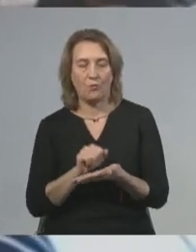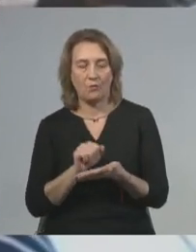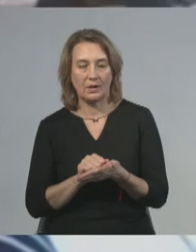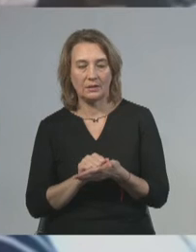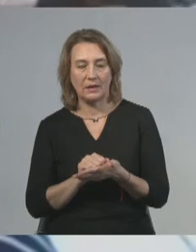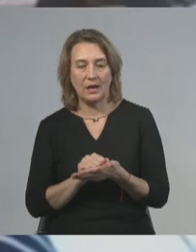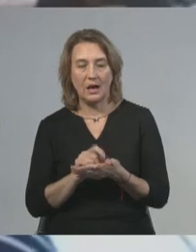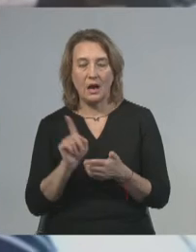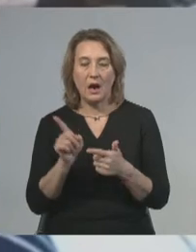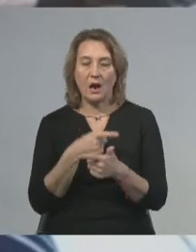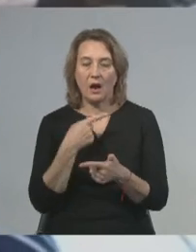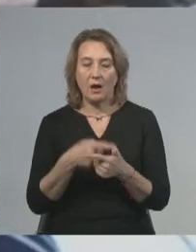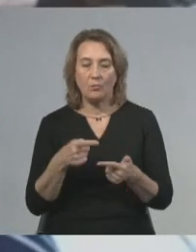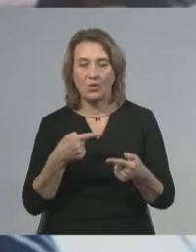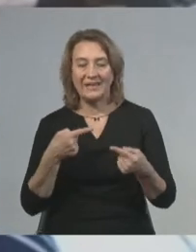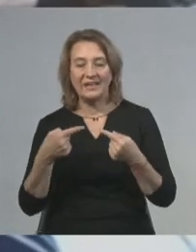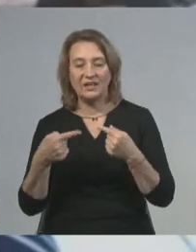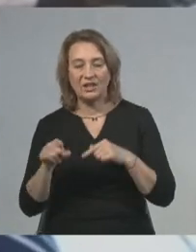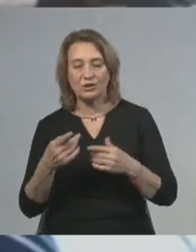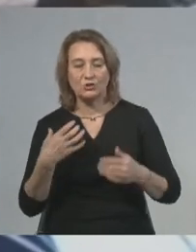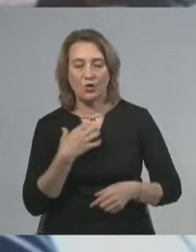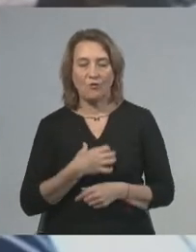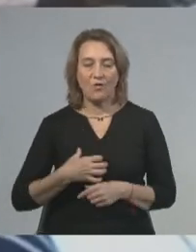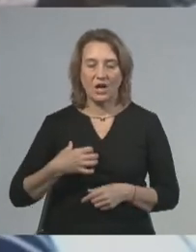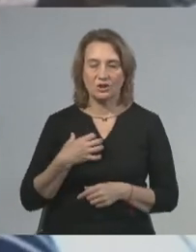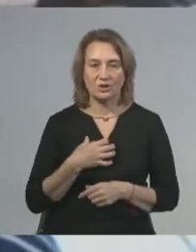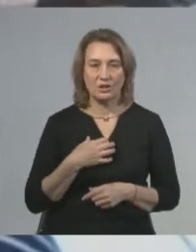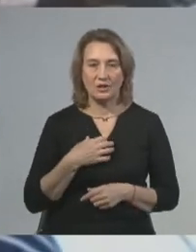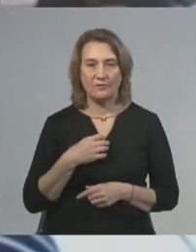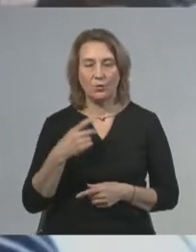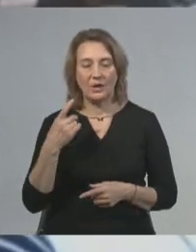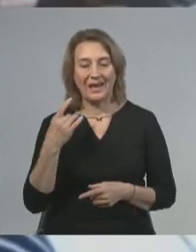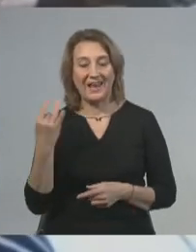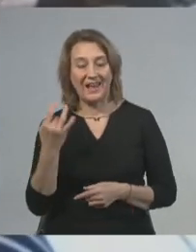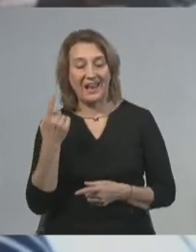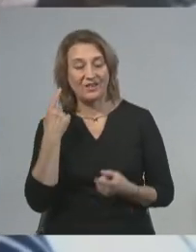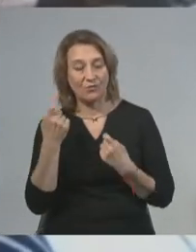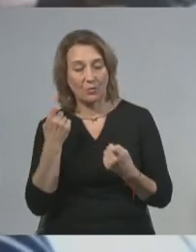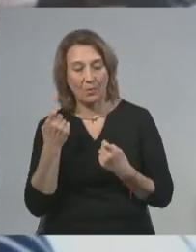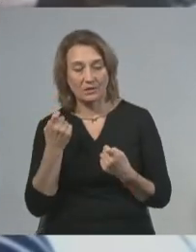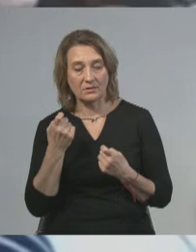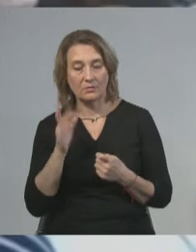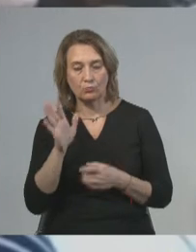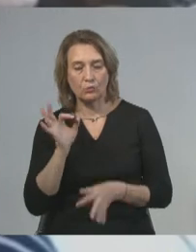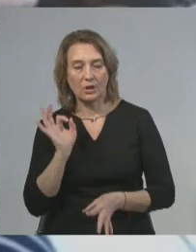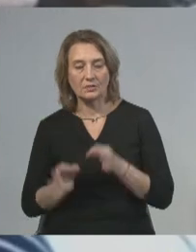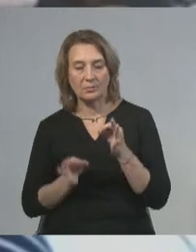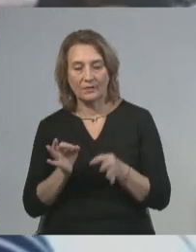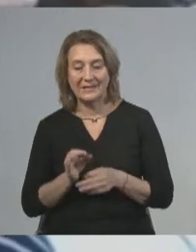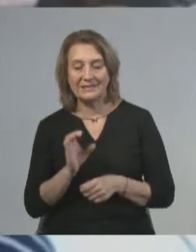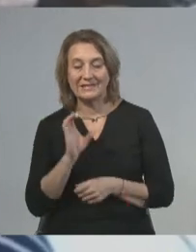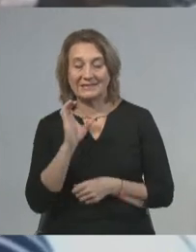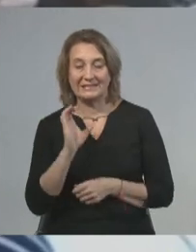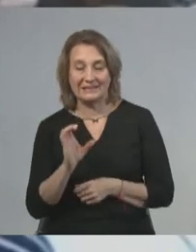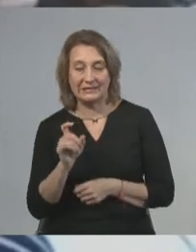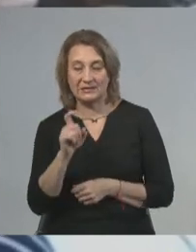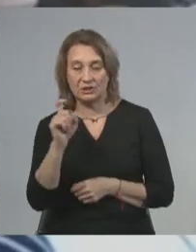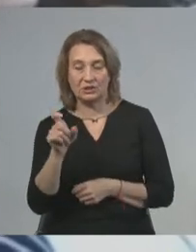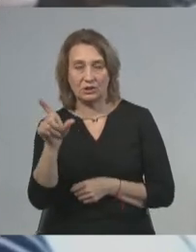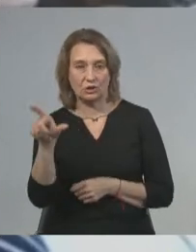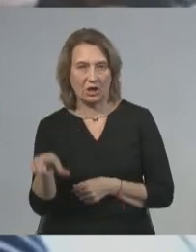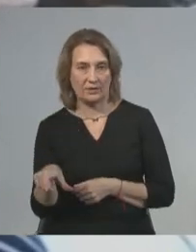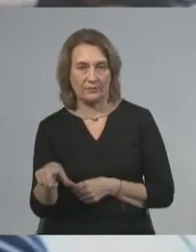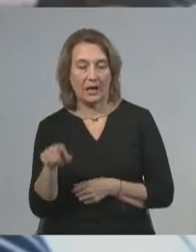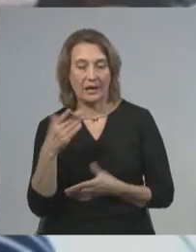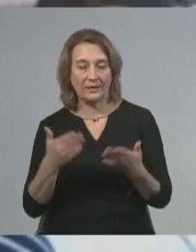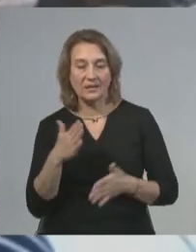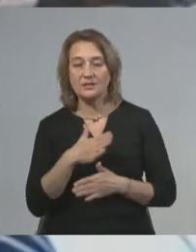identity just be a be fair be fair to the victim if the victim doesn't want to talk then you have a problem you need to find